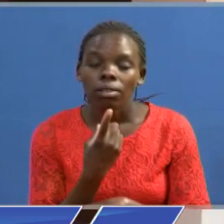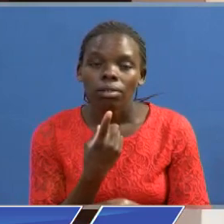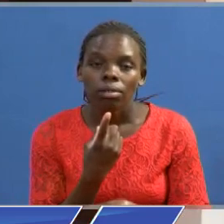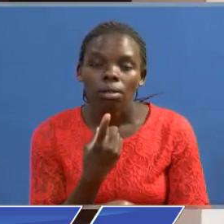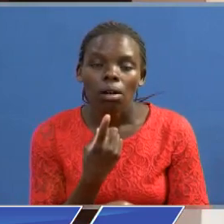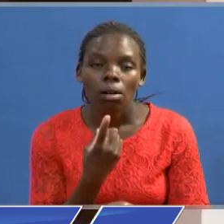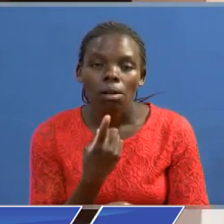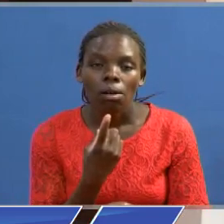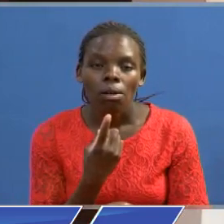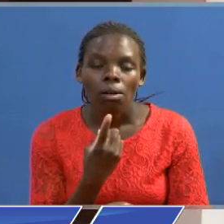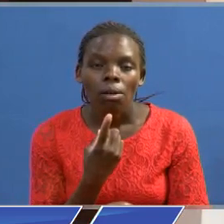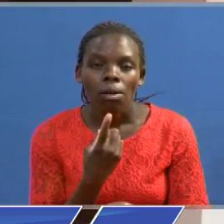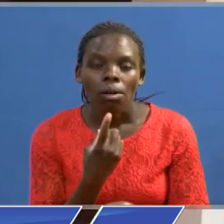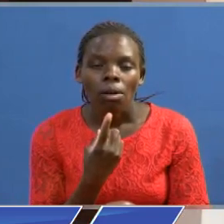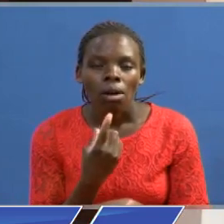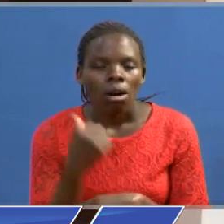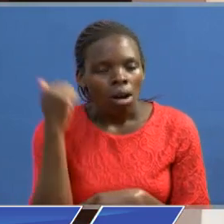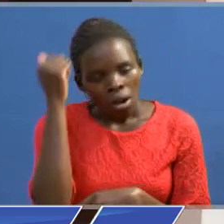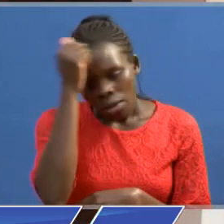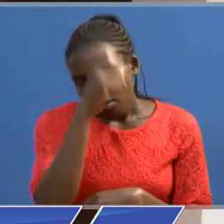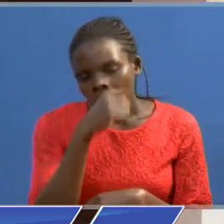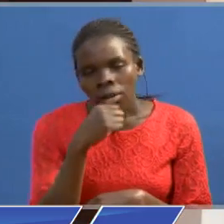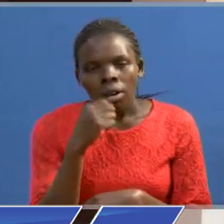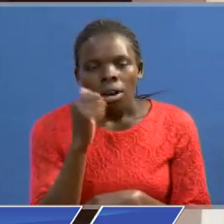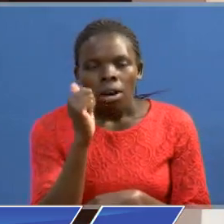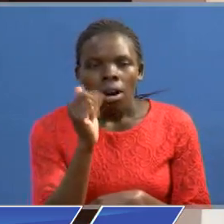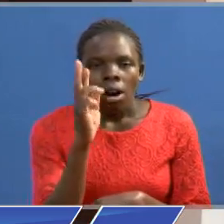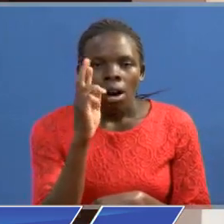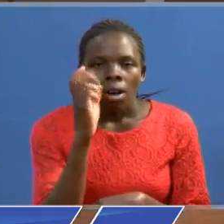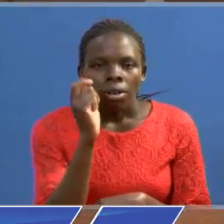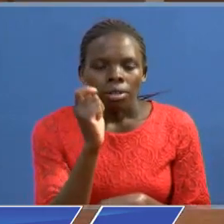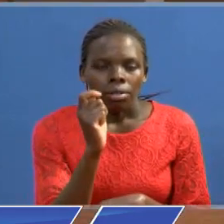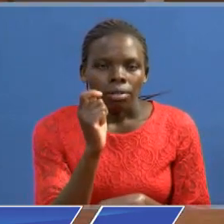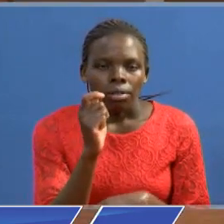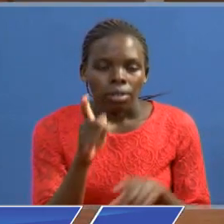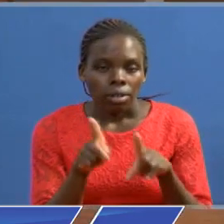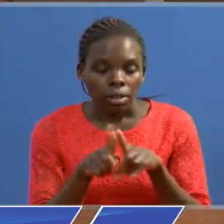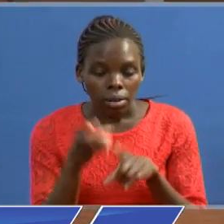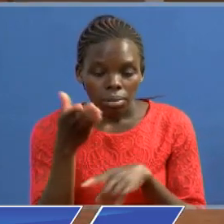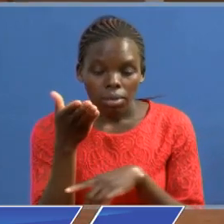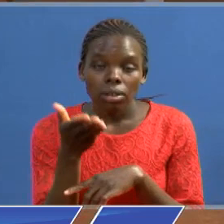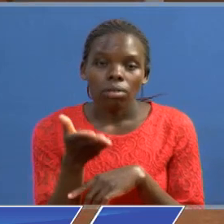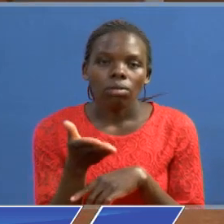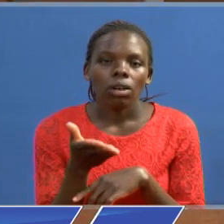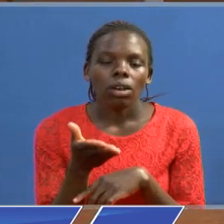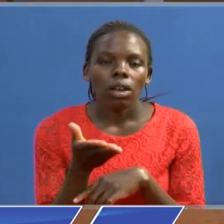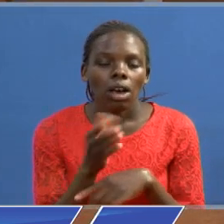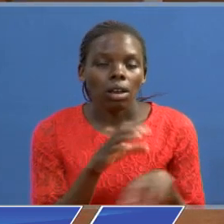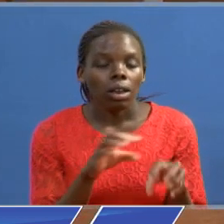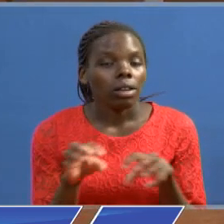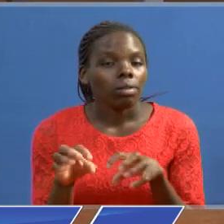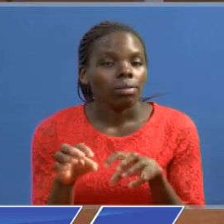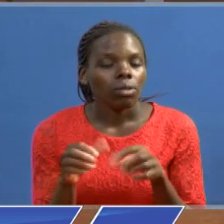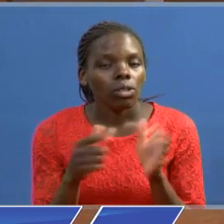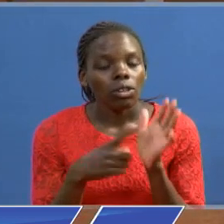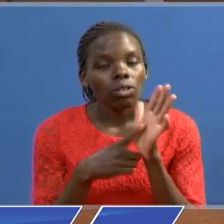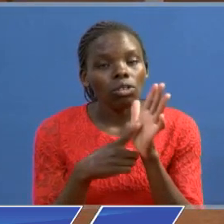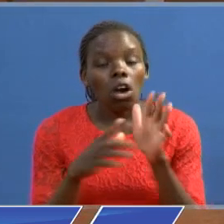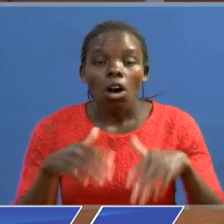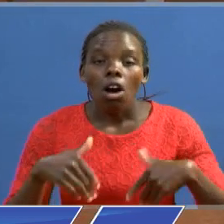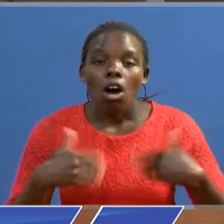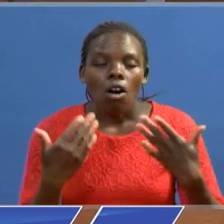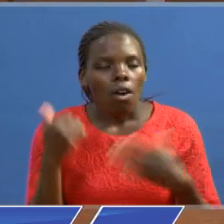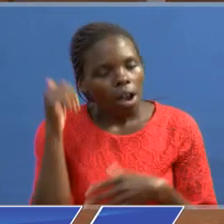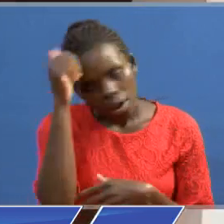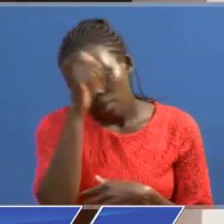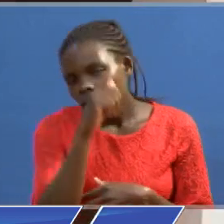entails in contemporary African art, especially like this one that I did, which shows how African